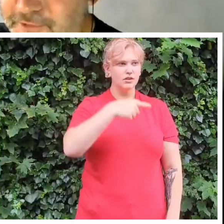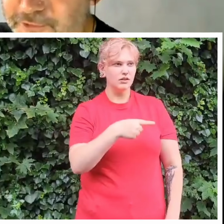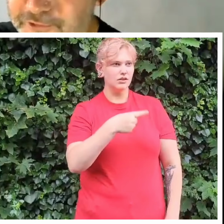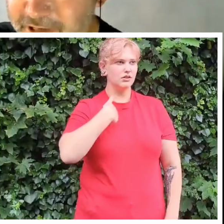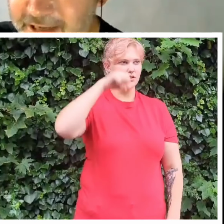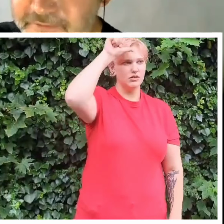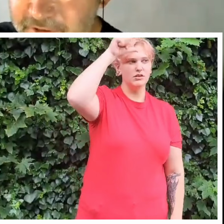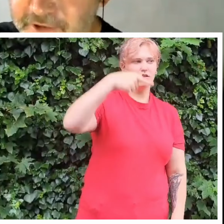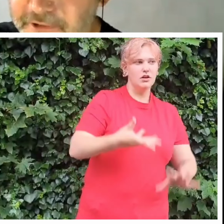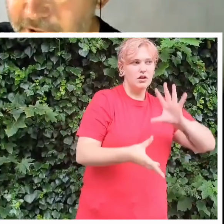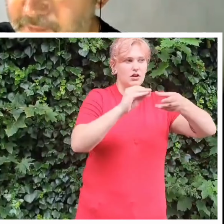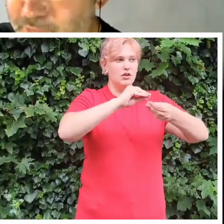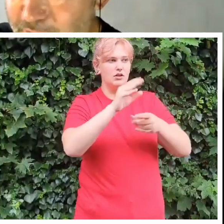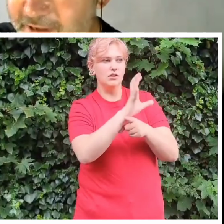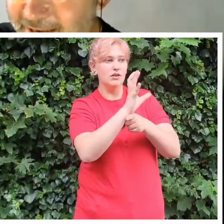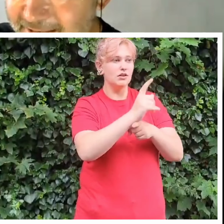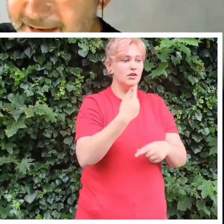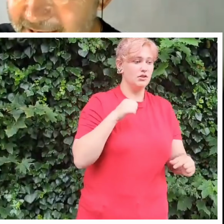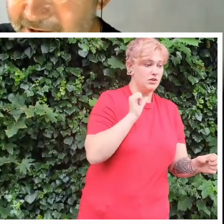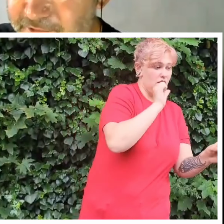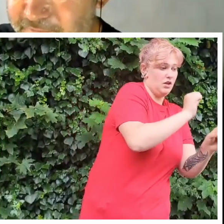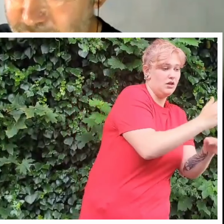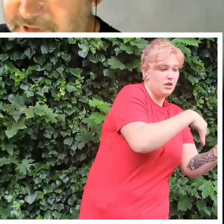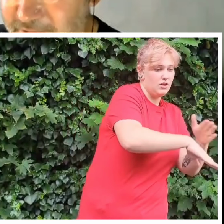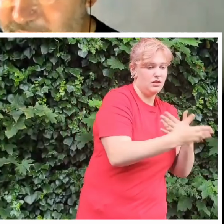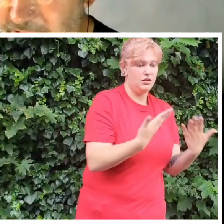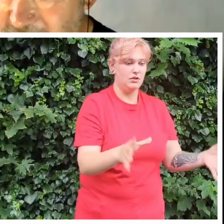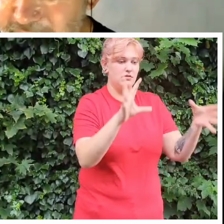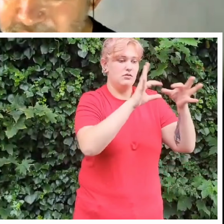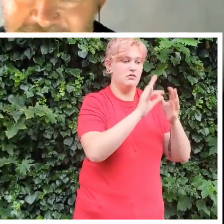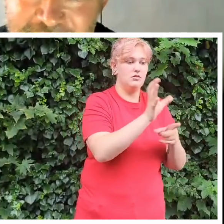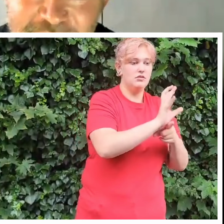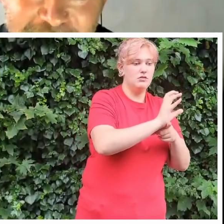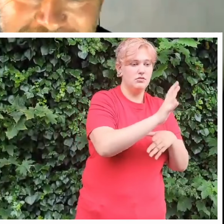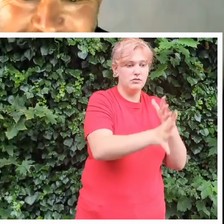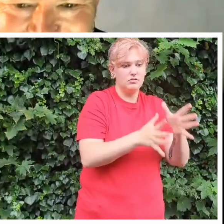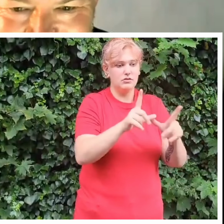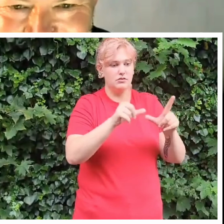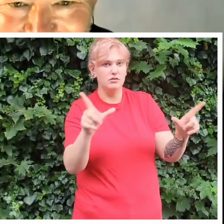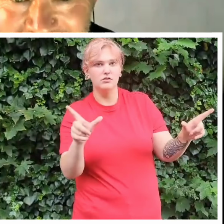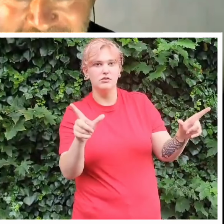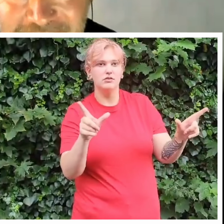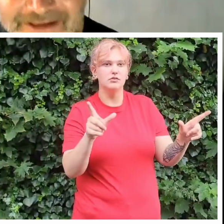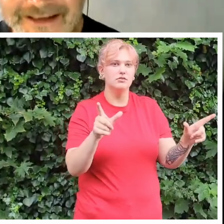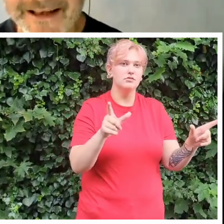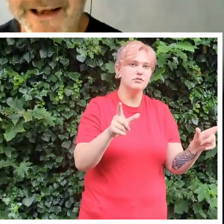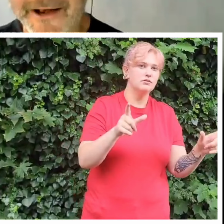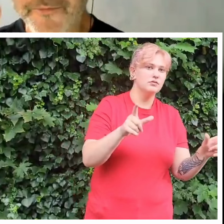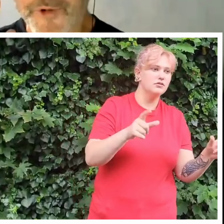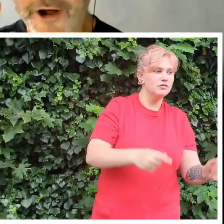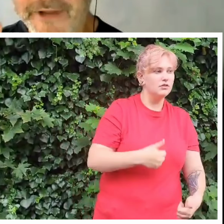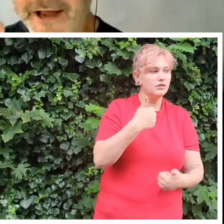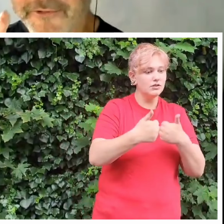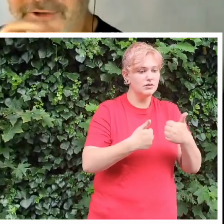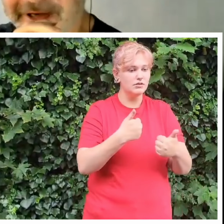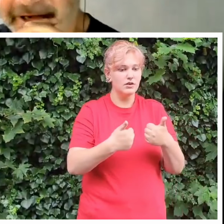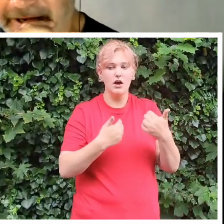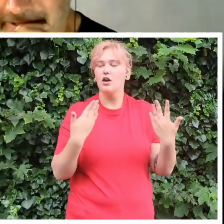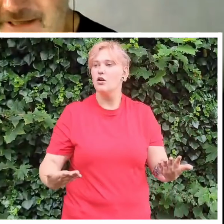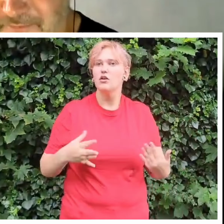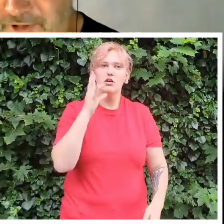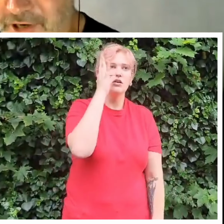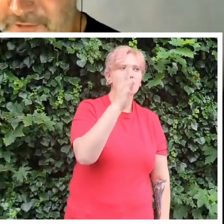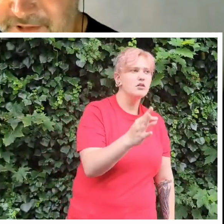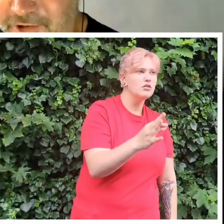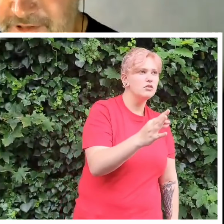I know that you'll create the video and I can put that in here. And of course, there will be sign for the interview. Fantastic. Thank you. What I'm now going to